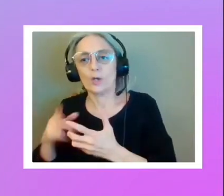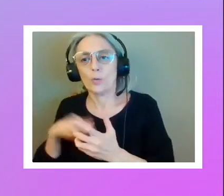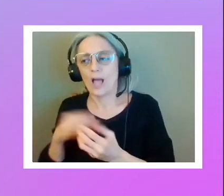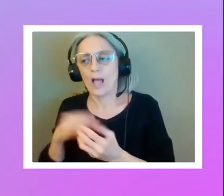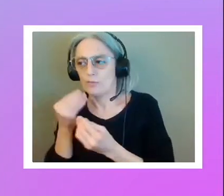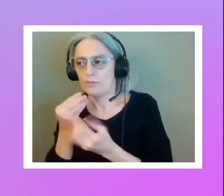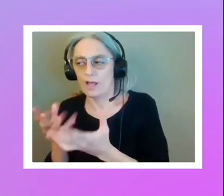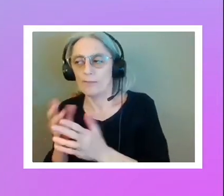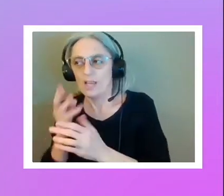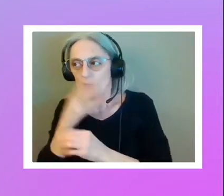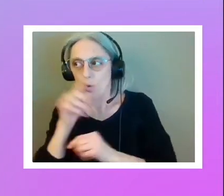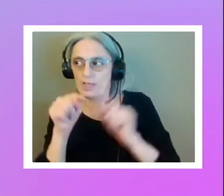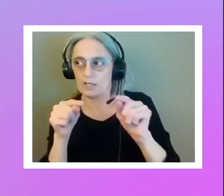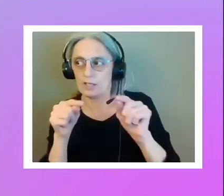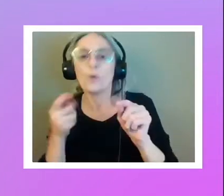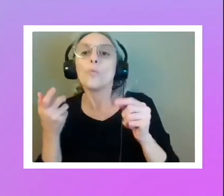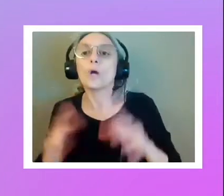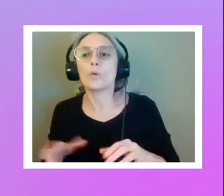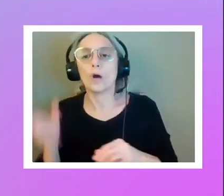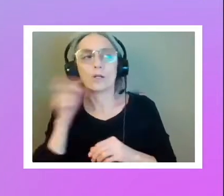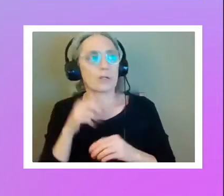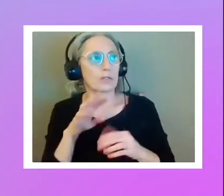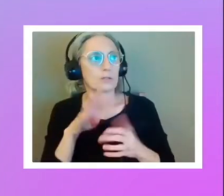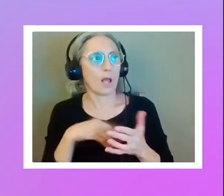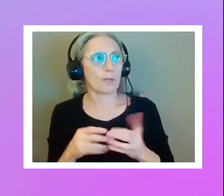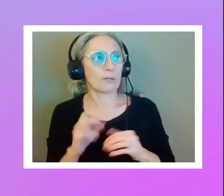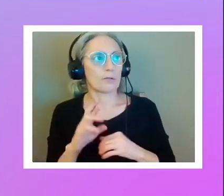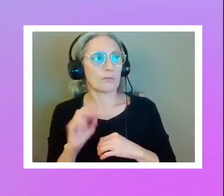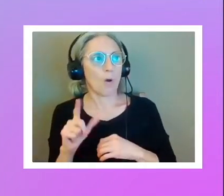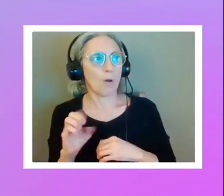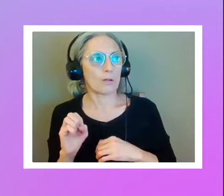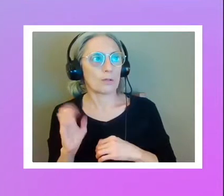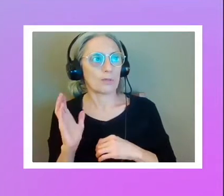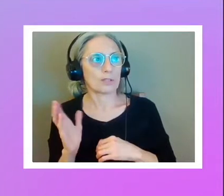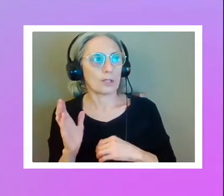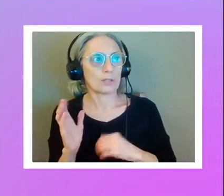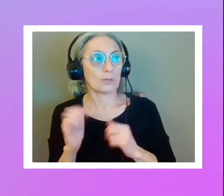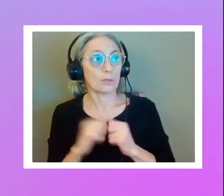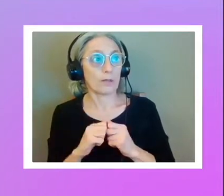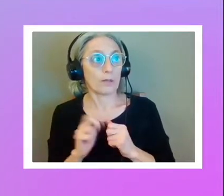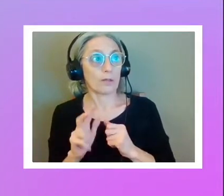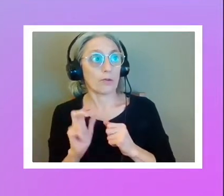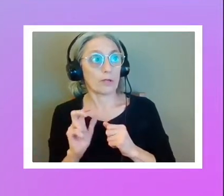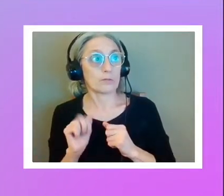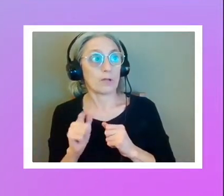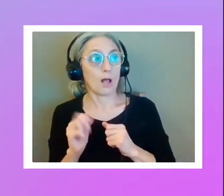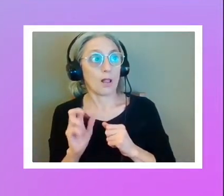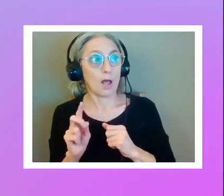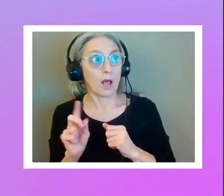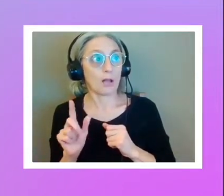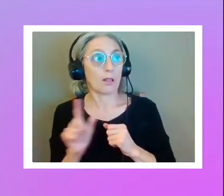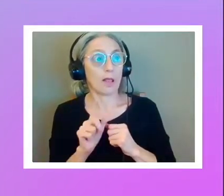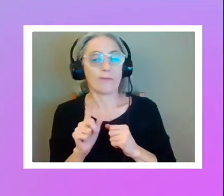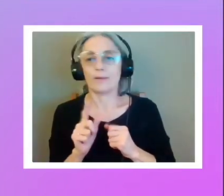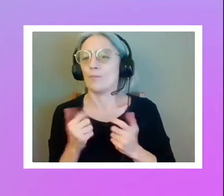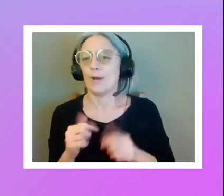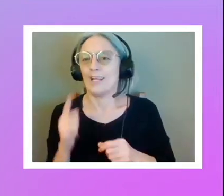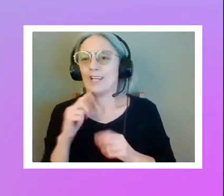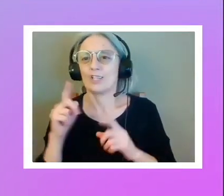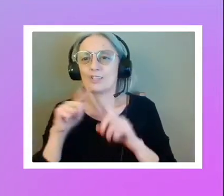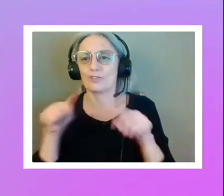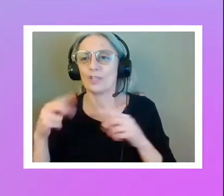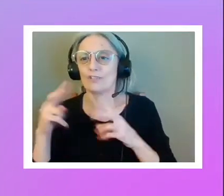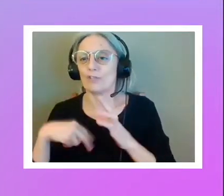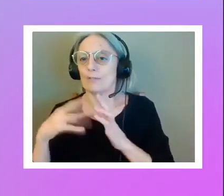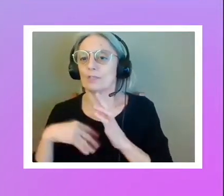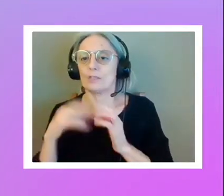email to say table, role, presentation with 300, a line left. We want it to know to